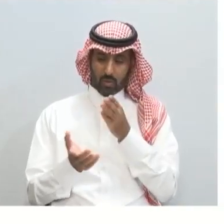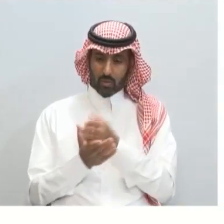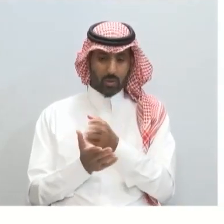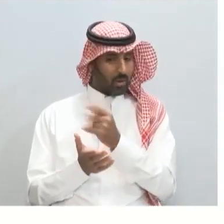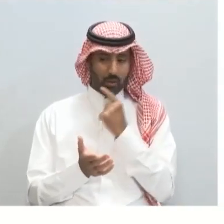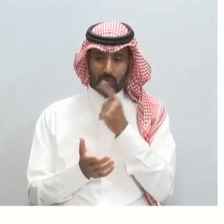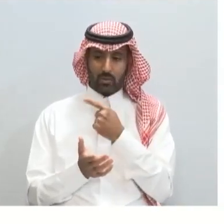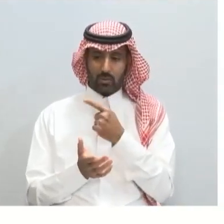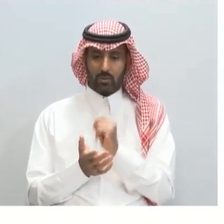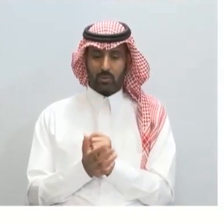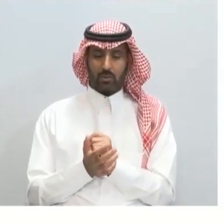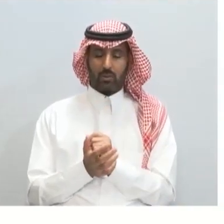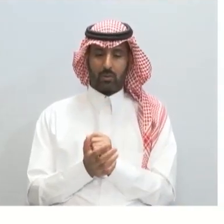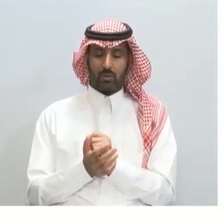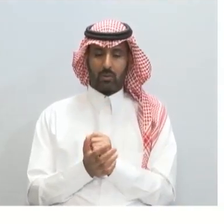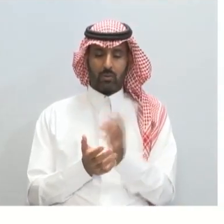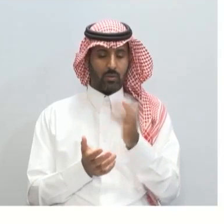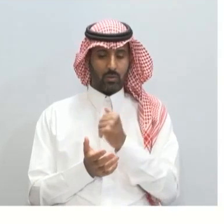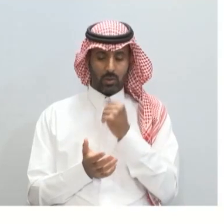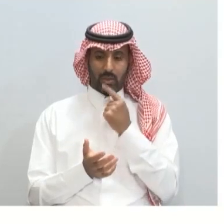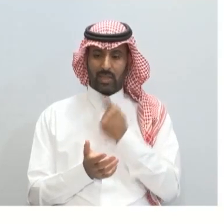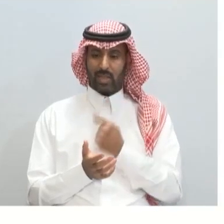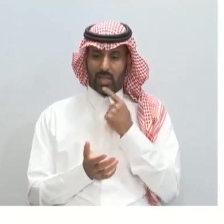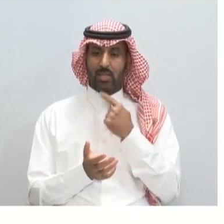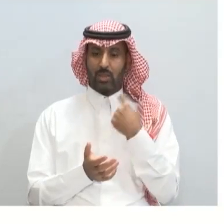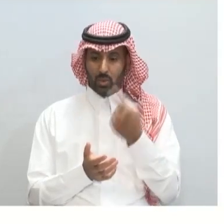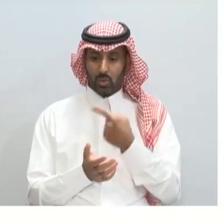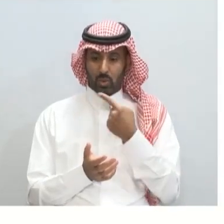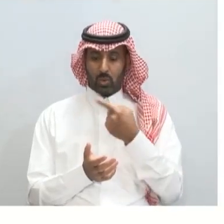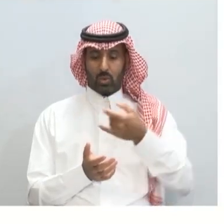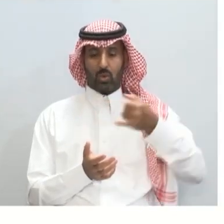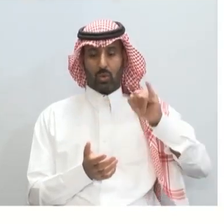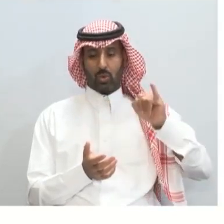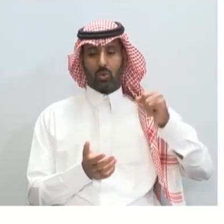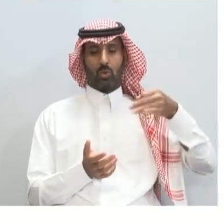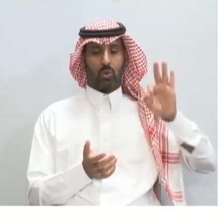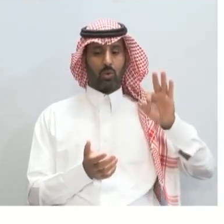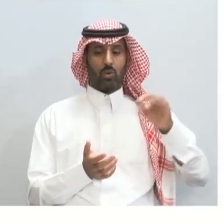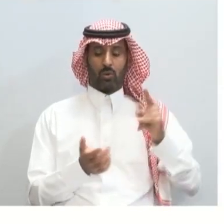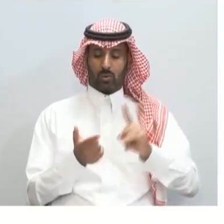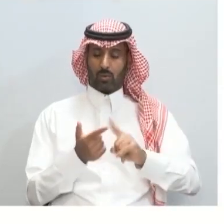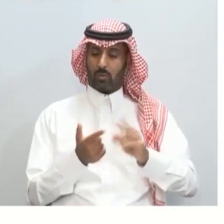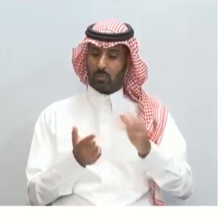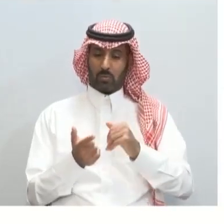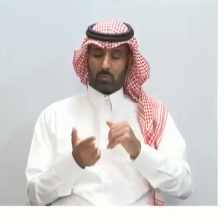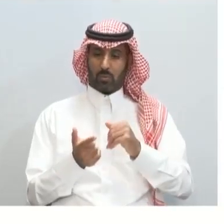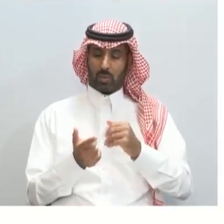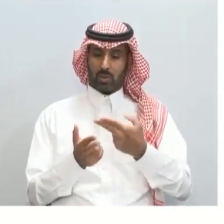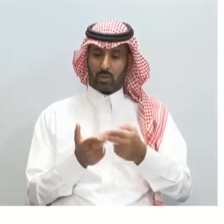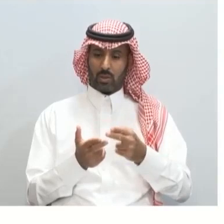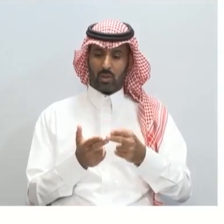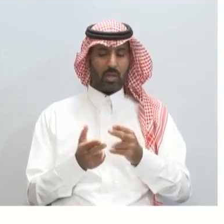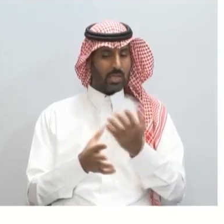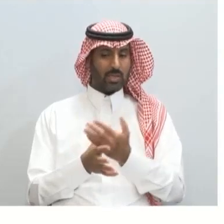it for example we would have helped you we would have helped you what's the the if